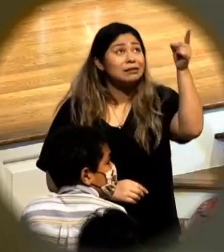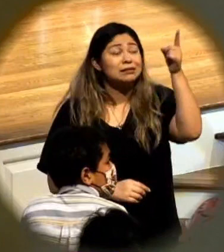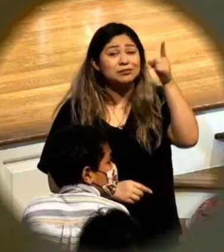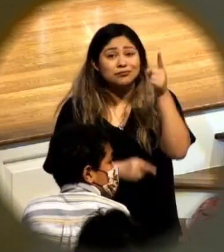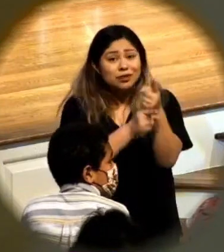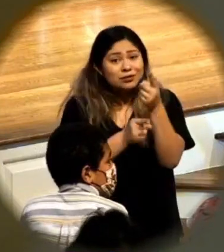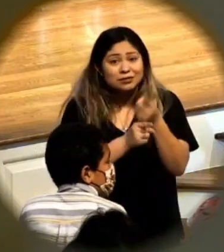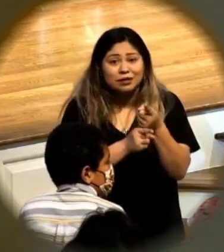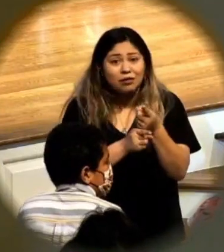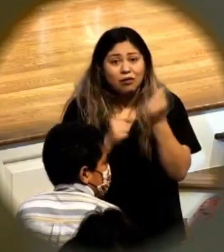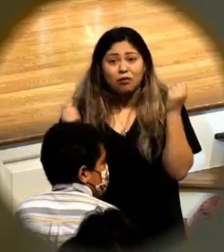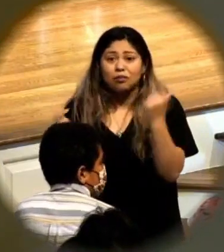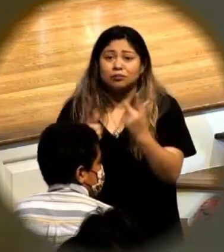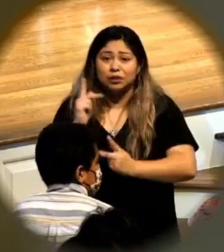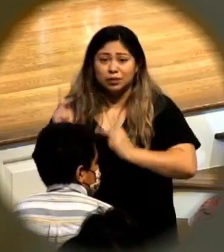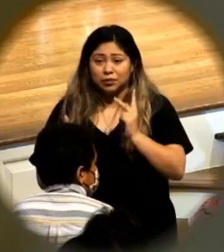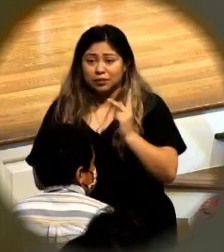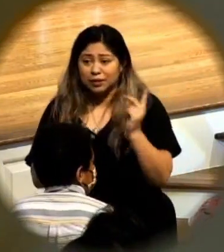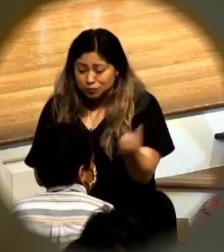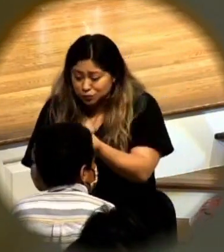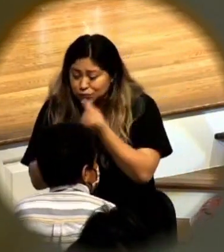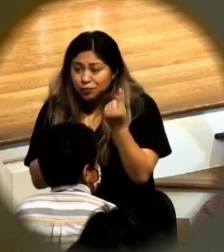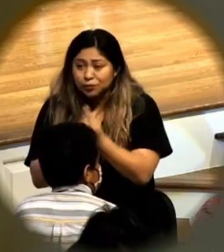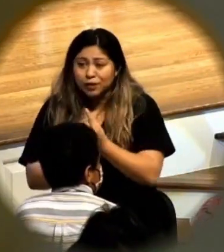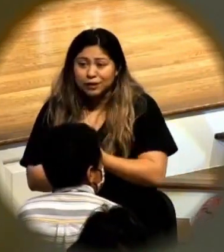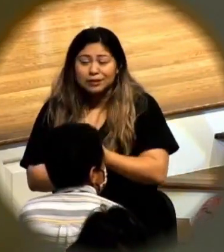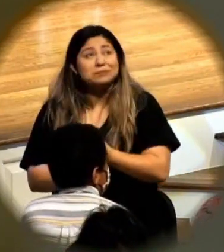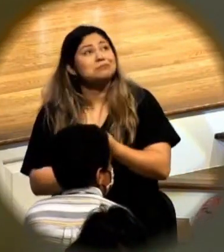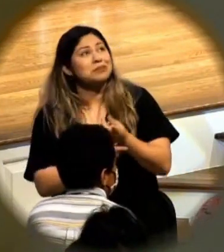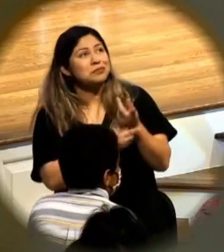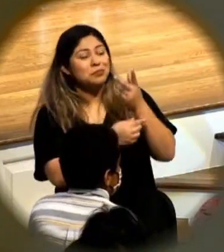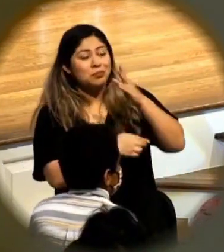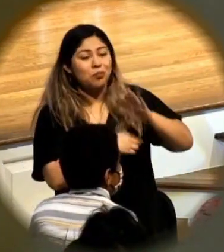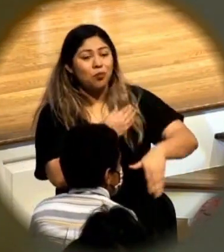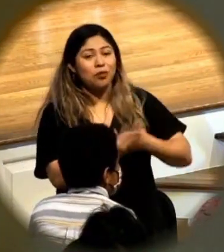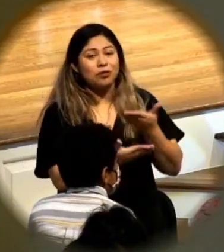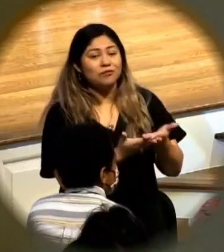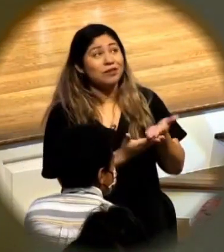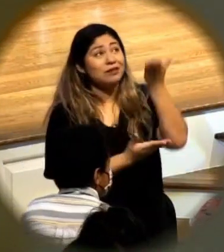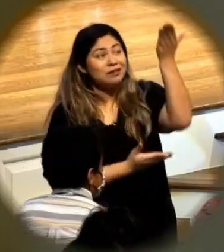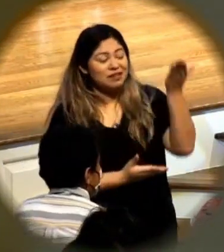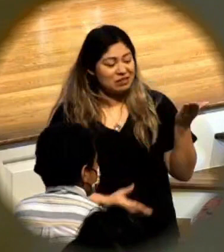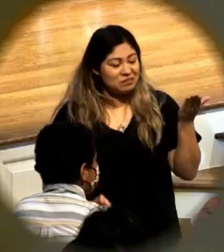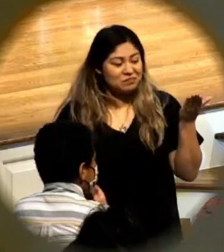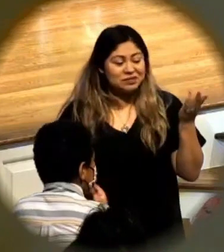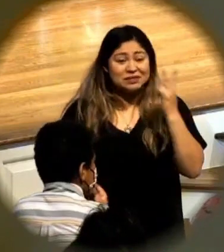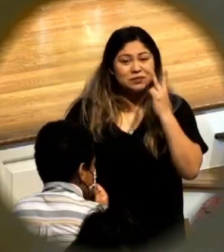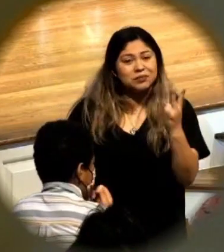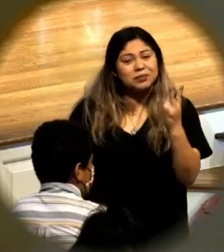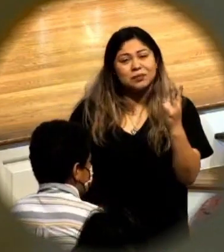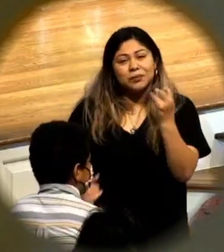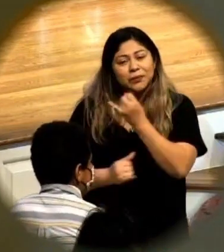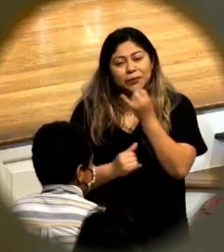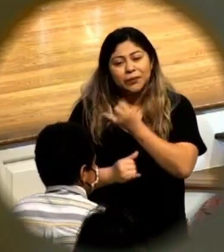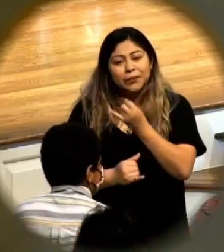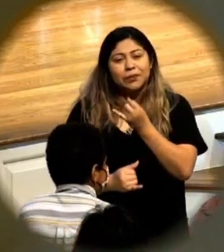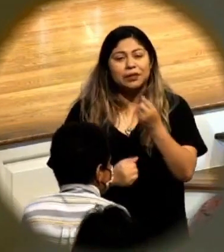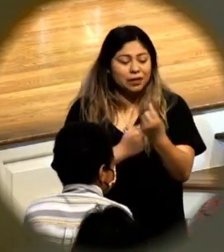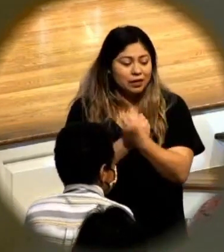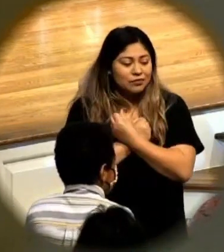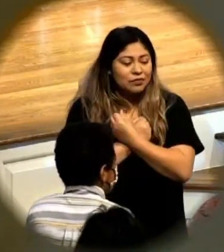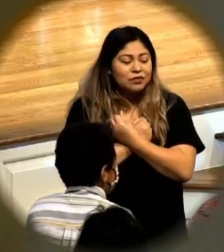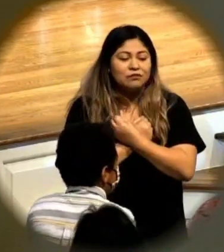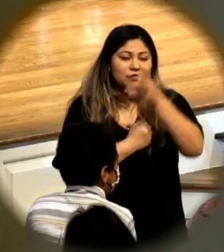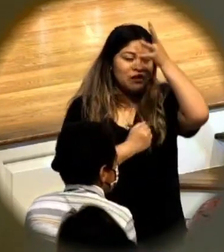everyone who does what is right has been born of him. See what great love the Father has lavished